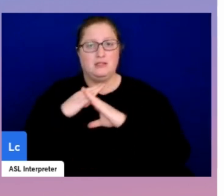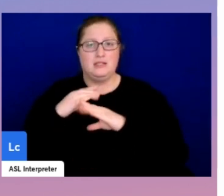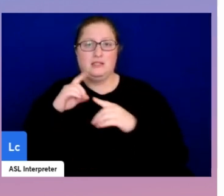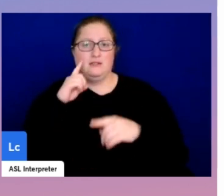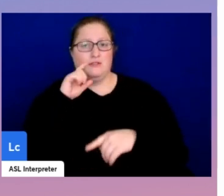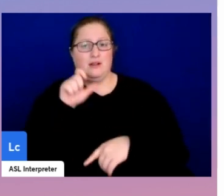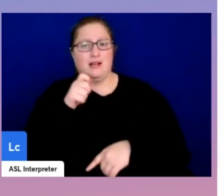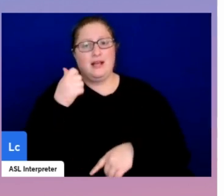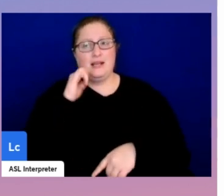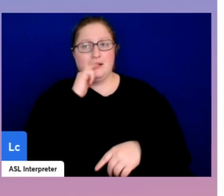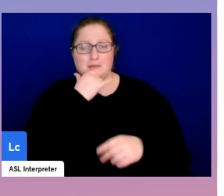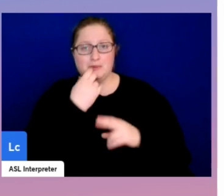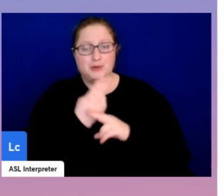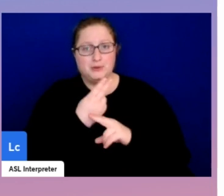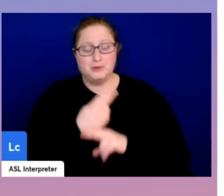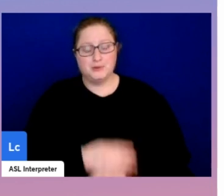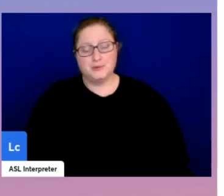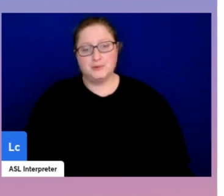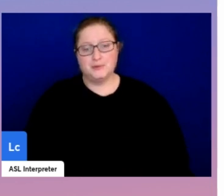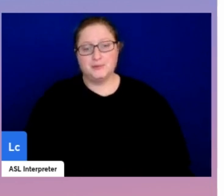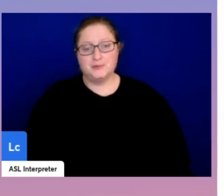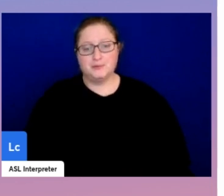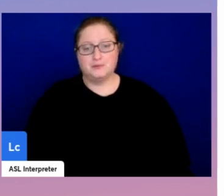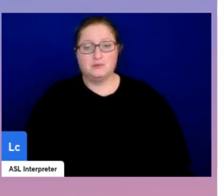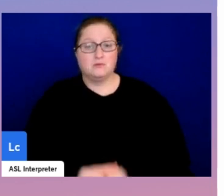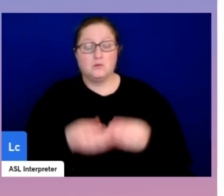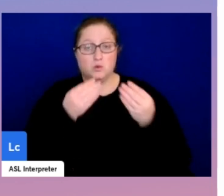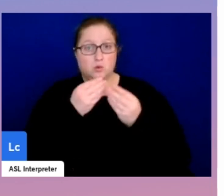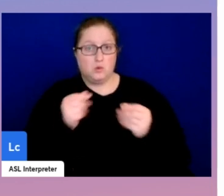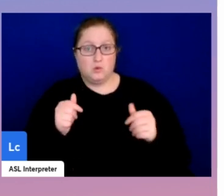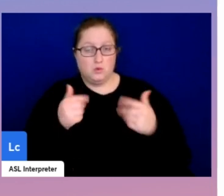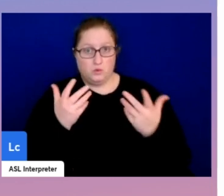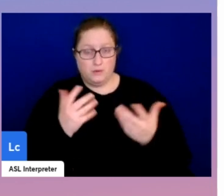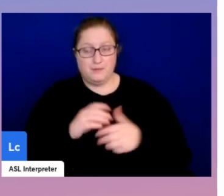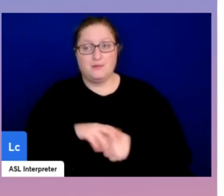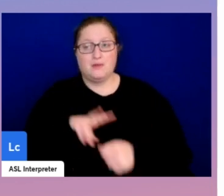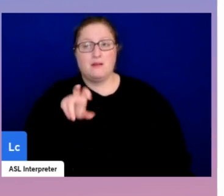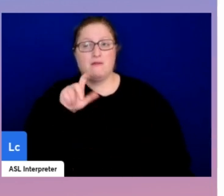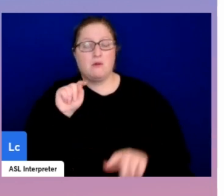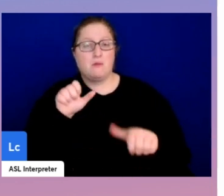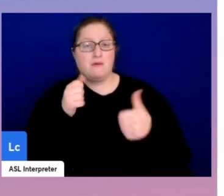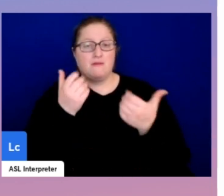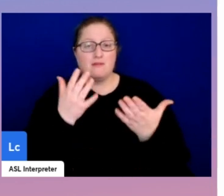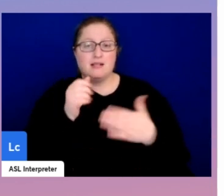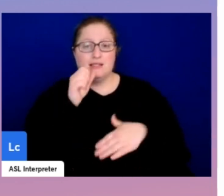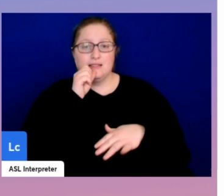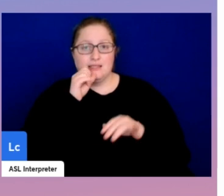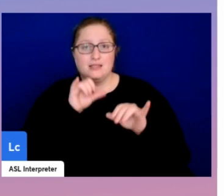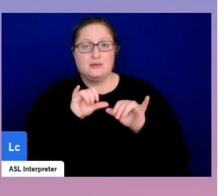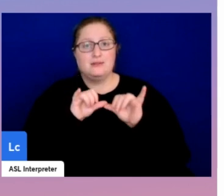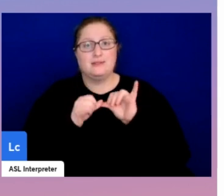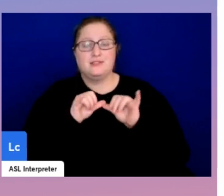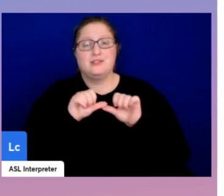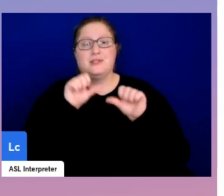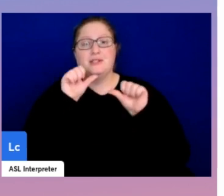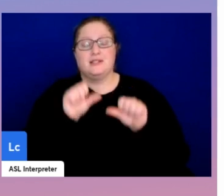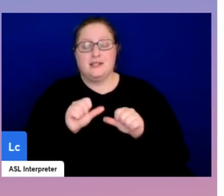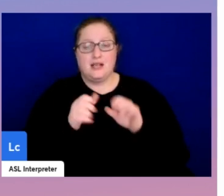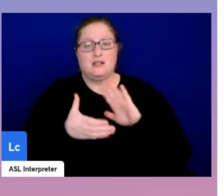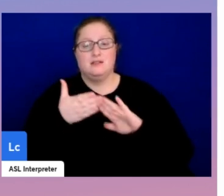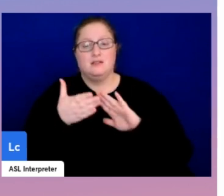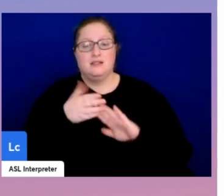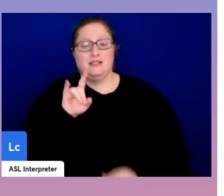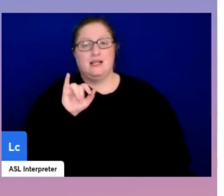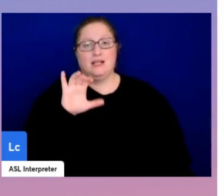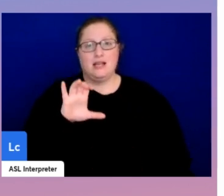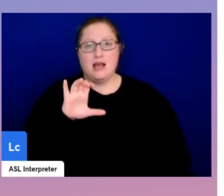misuse. So what's the solution for this? Well, Vault provides a secrets engine that can generate dynamic, on-the-fly